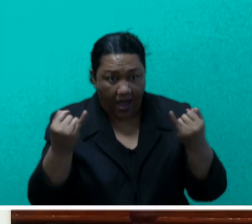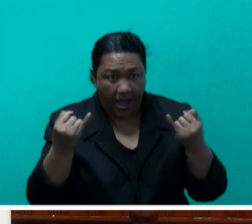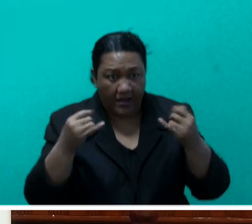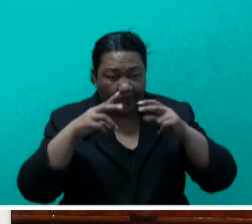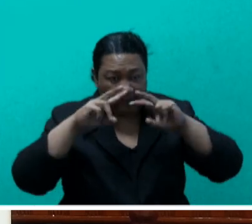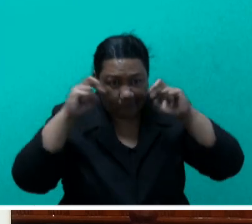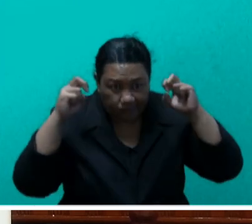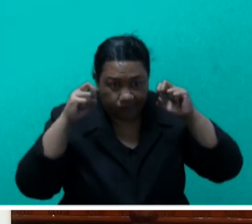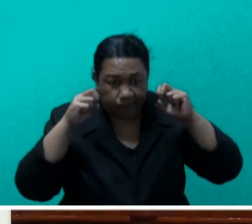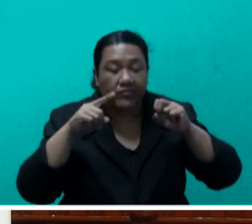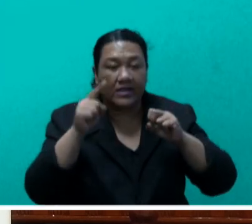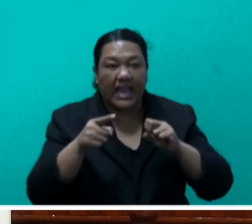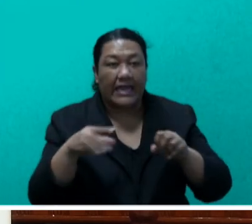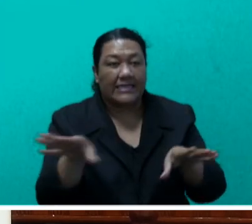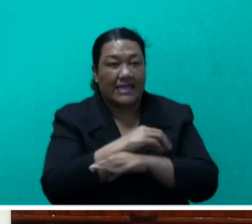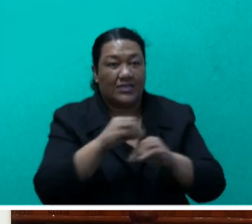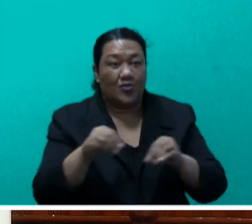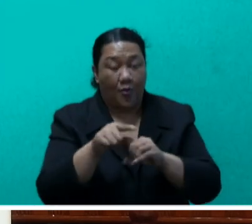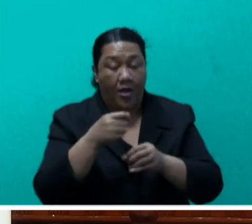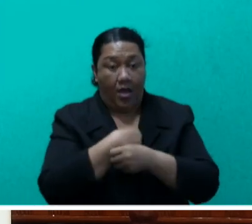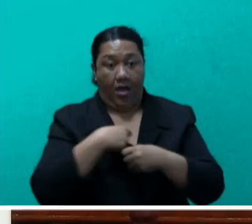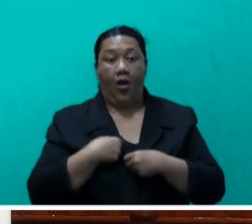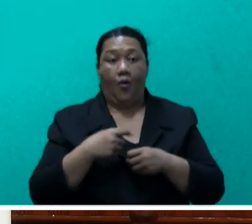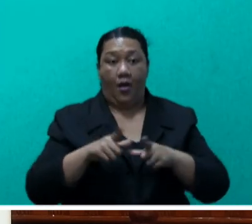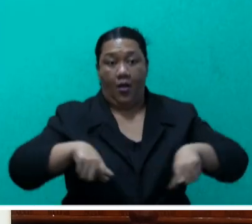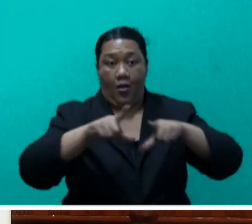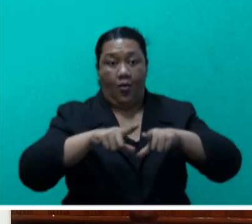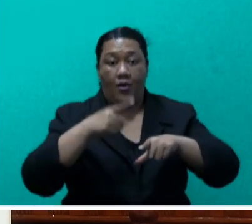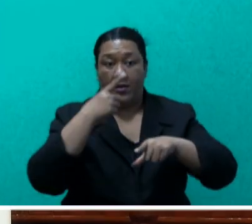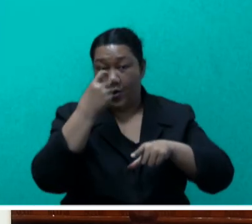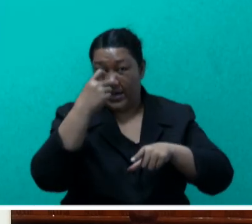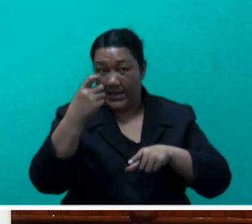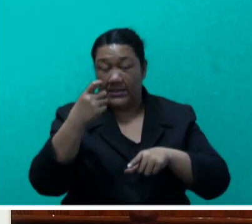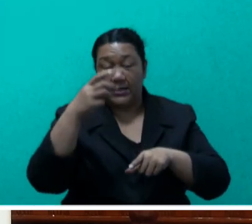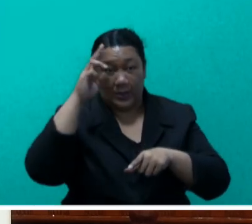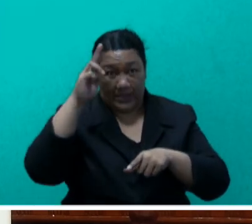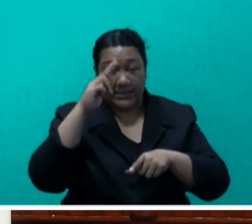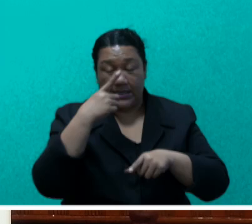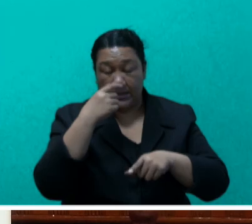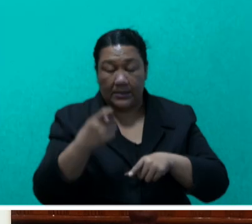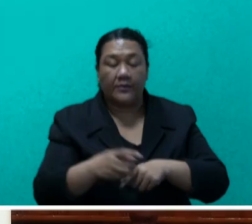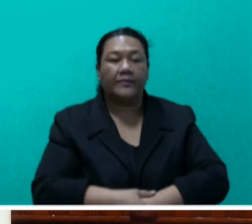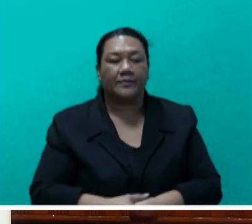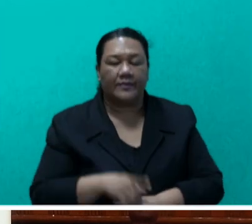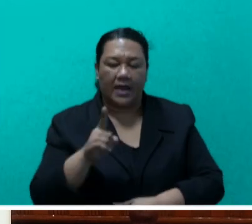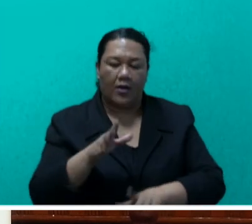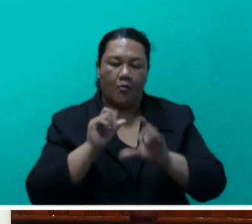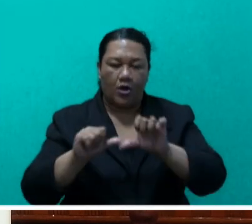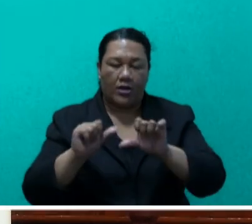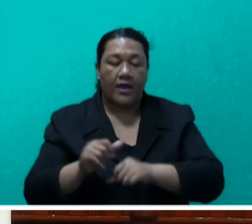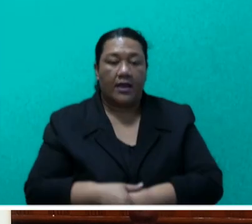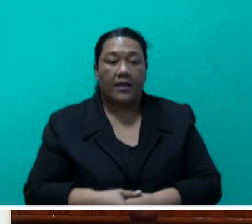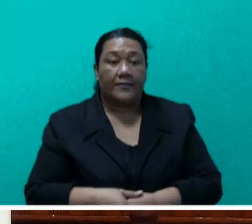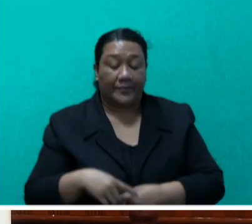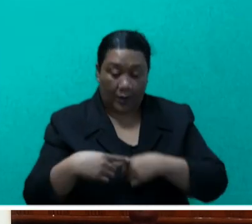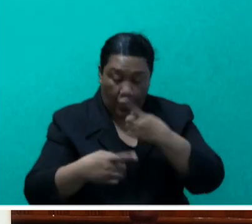Museum. Mr. Speaker, sir, our National Museum is continuing with the implementation